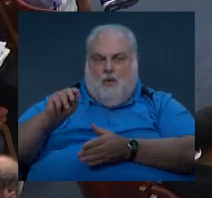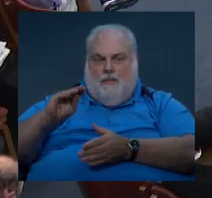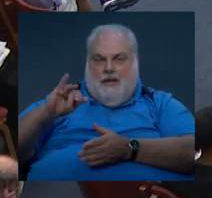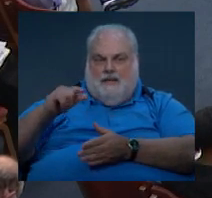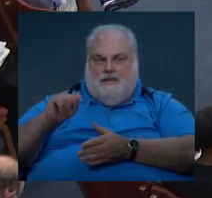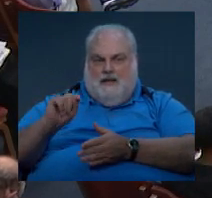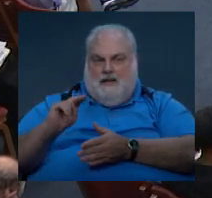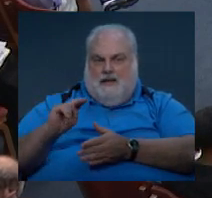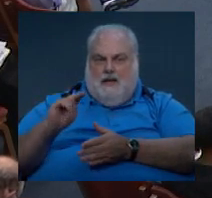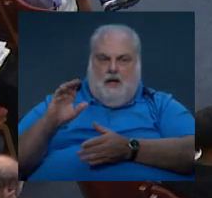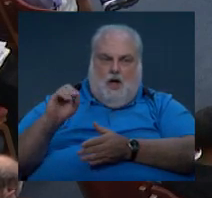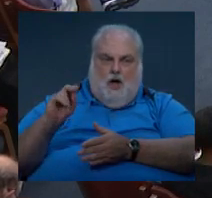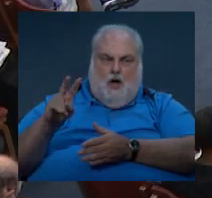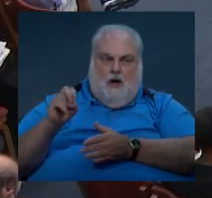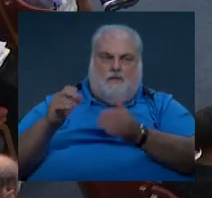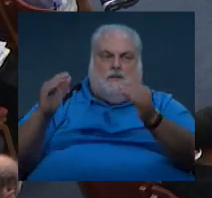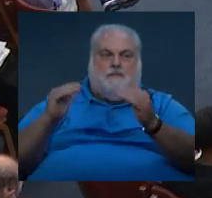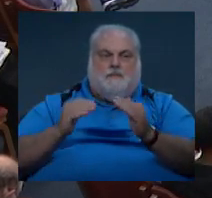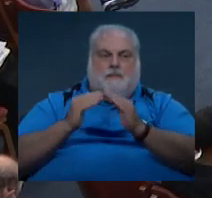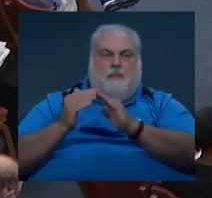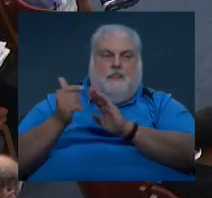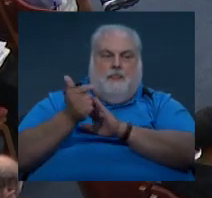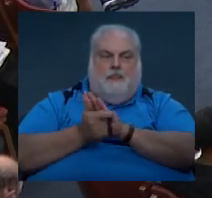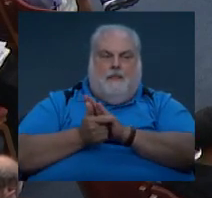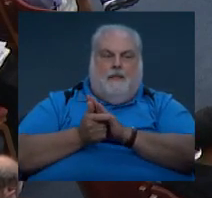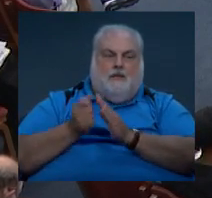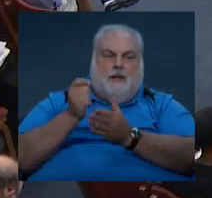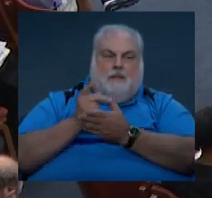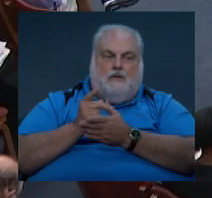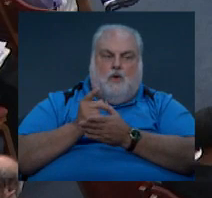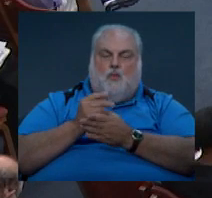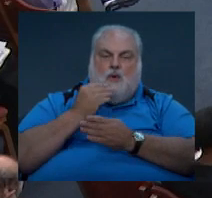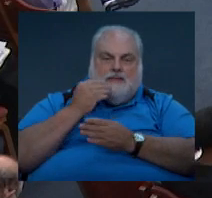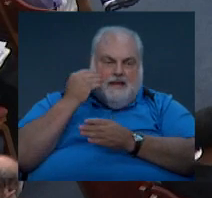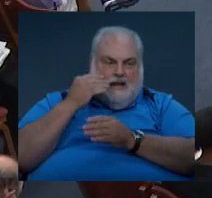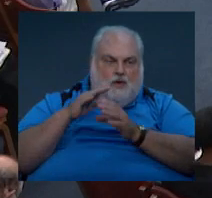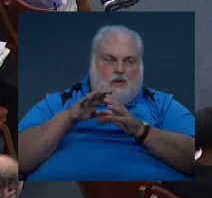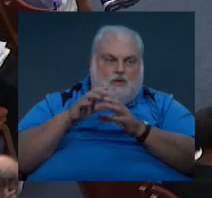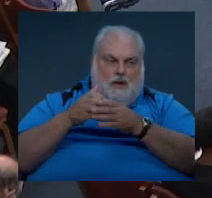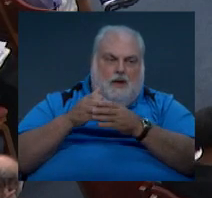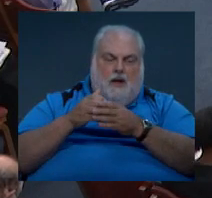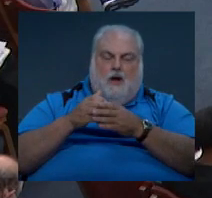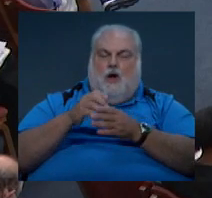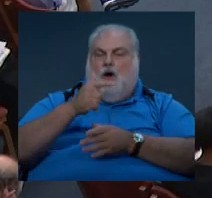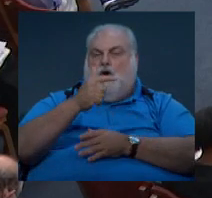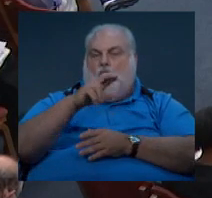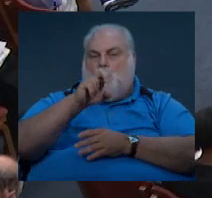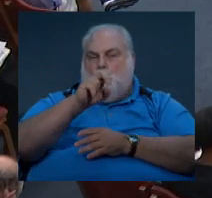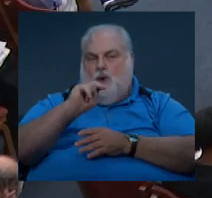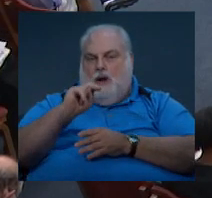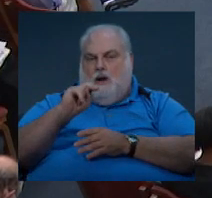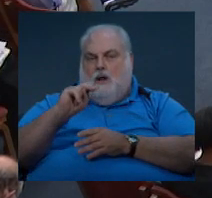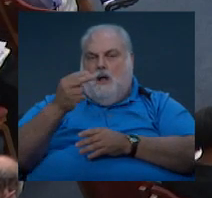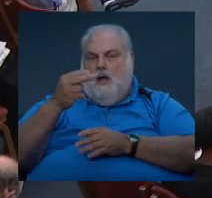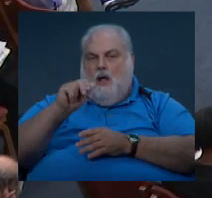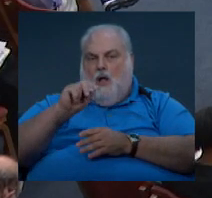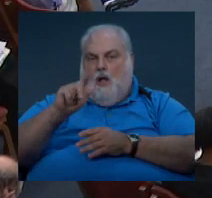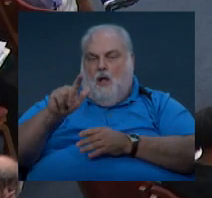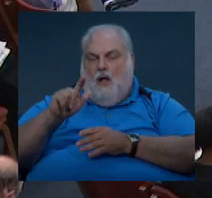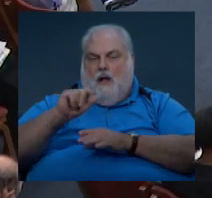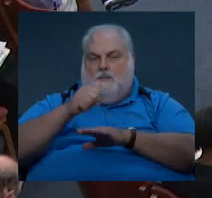Cove. An ordinance to approve a plan zoning development, establish a plan residential district titled Green Hall Properties, short form PDR, located